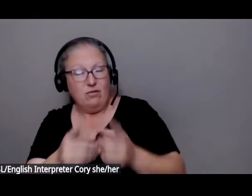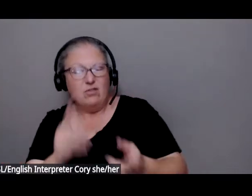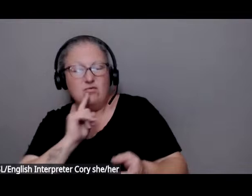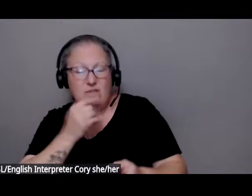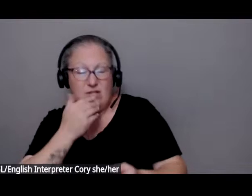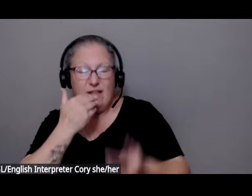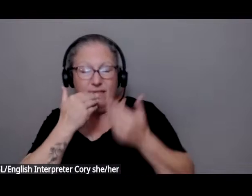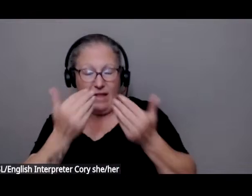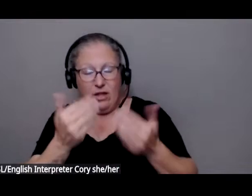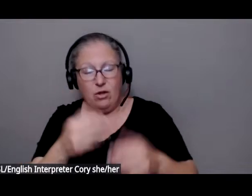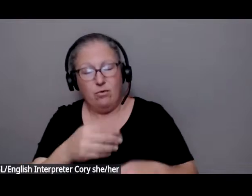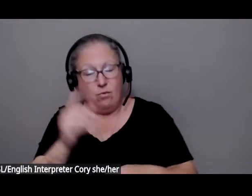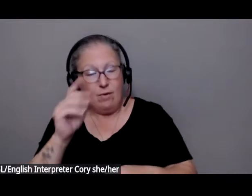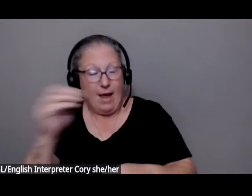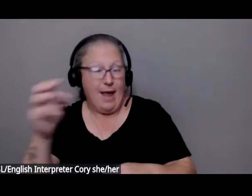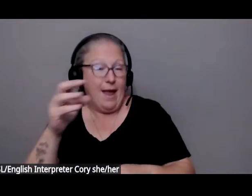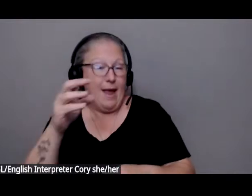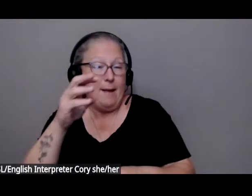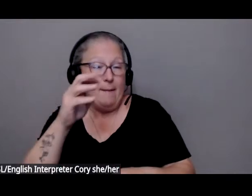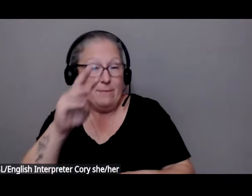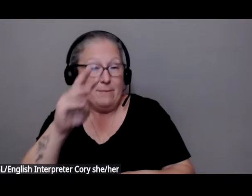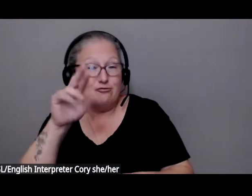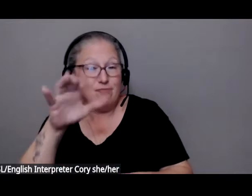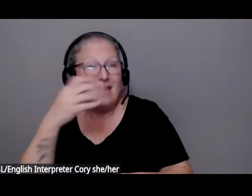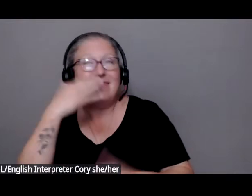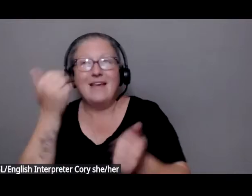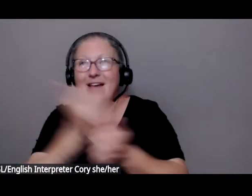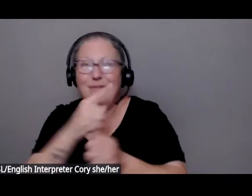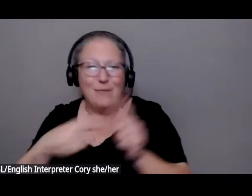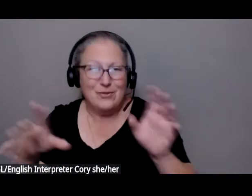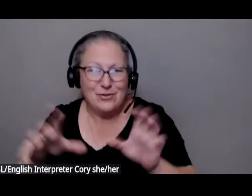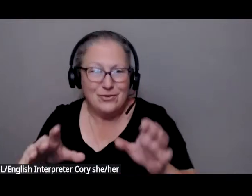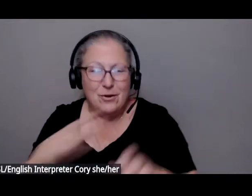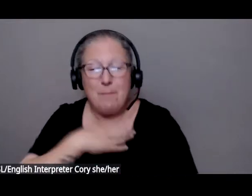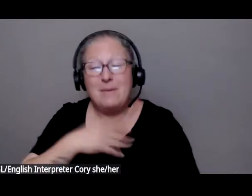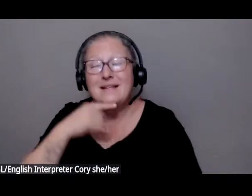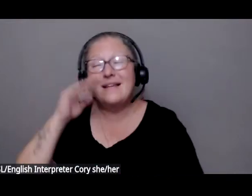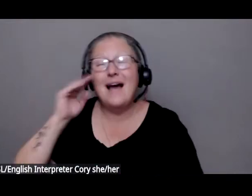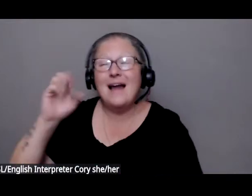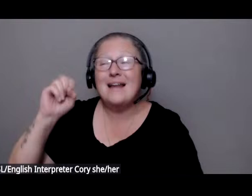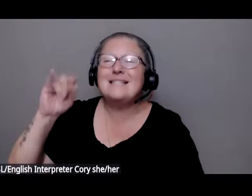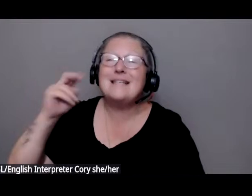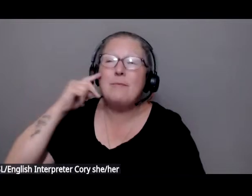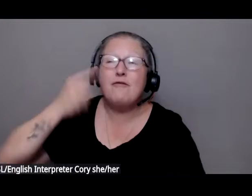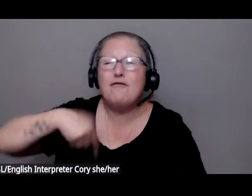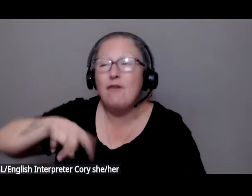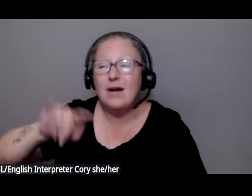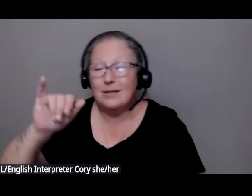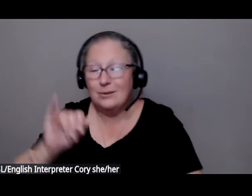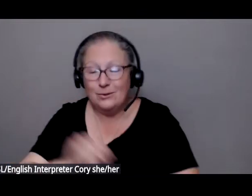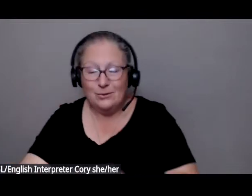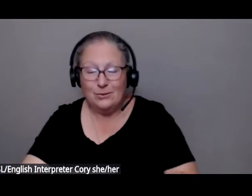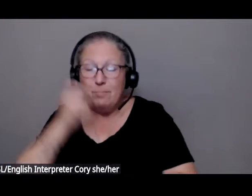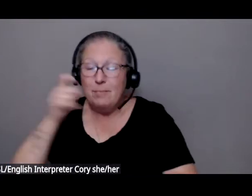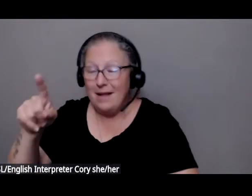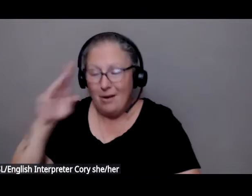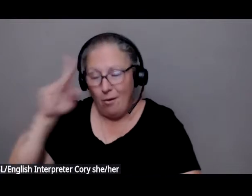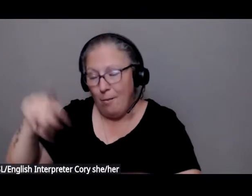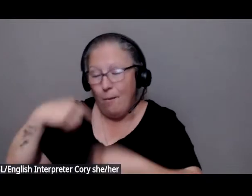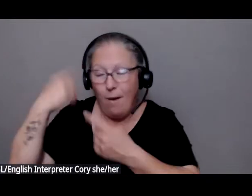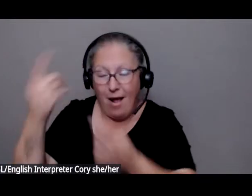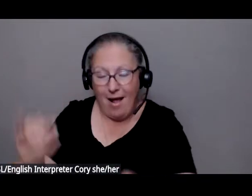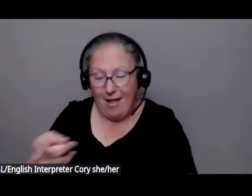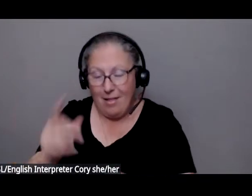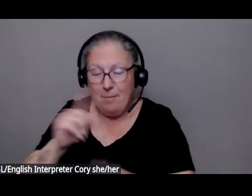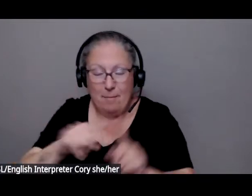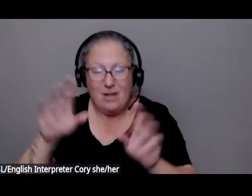And Mr. Royce, always thank you for everything you do. Please say hi to Thank you. Simon for me, for us as well, because he's been there for a while too. Yeah. And he